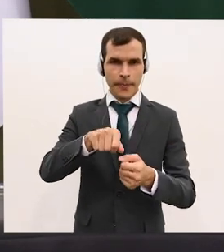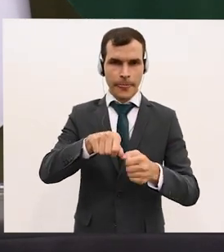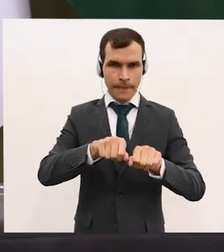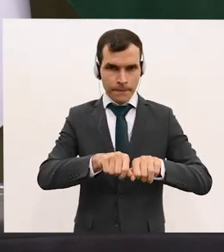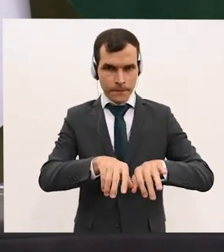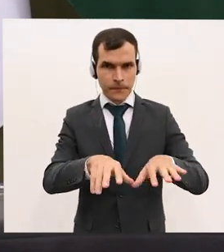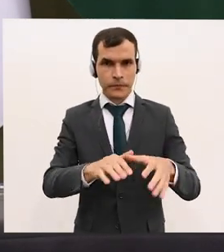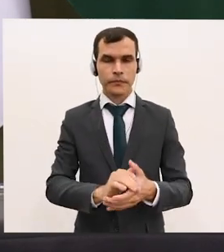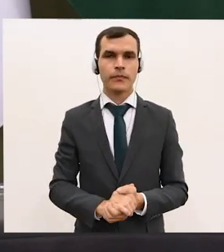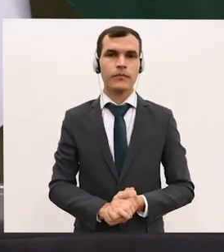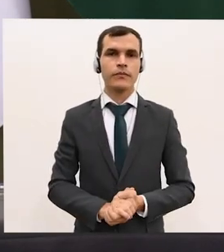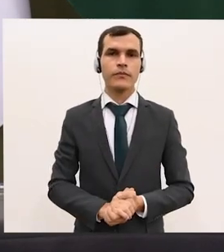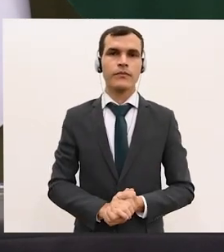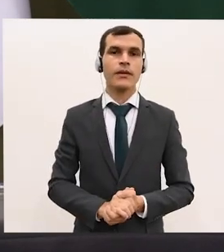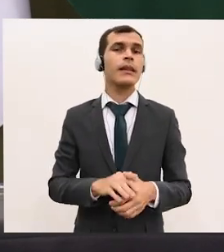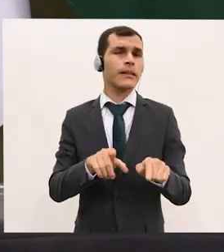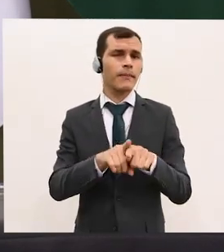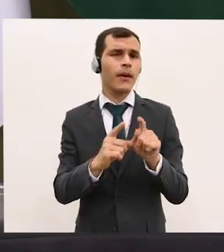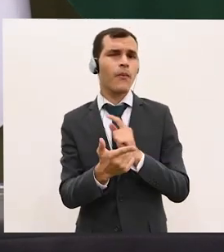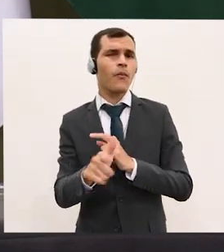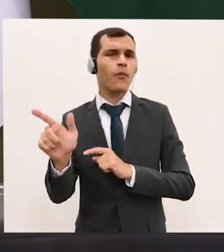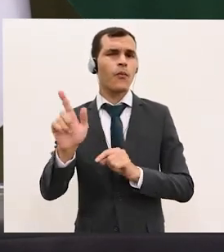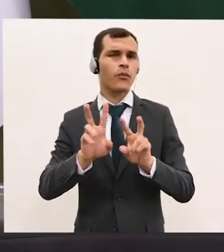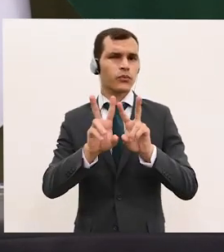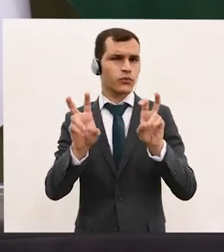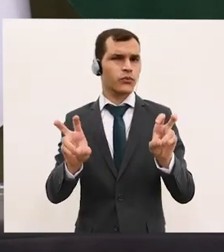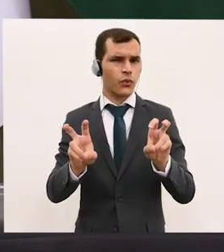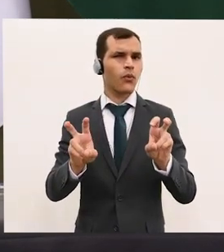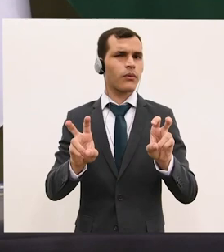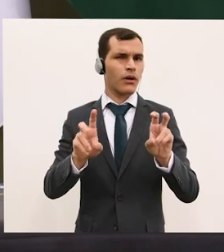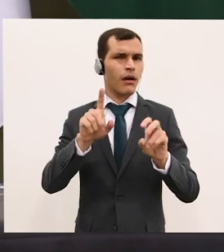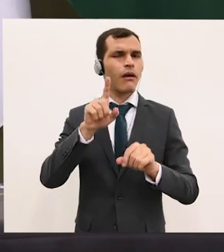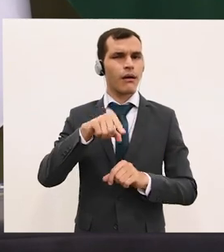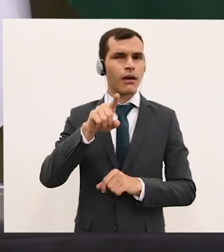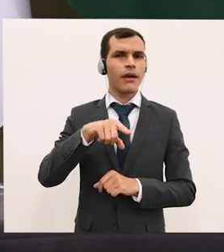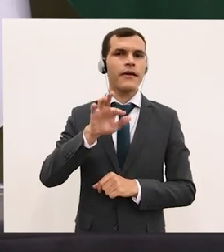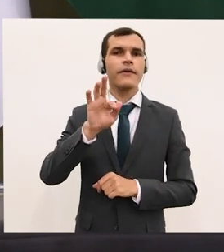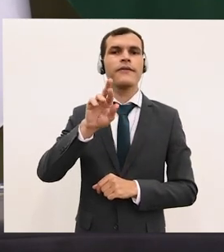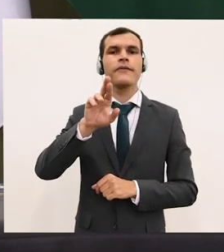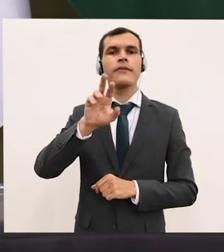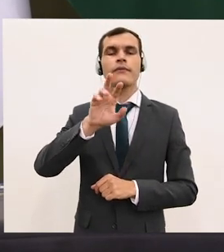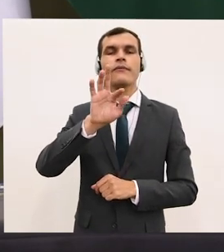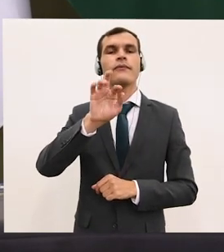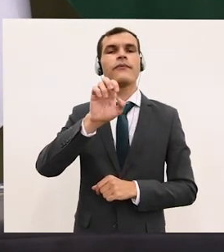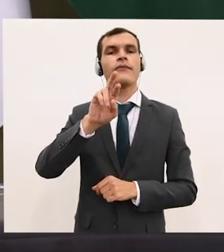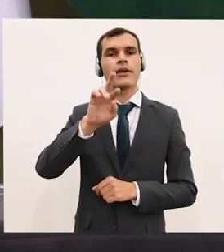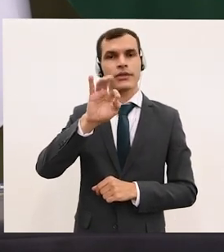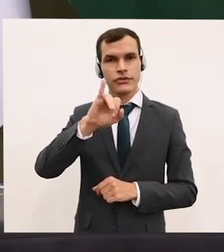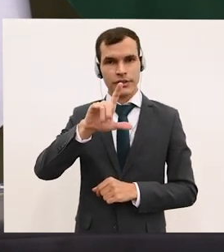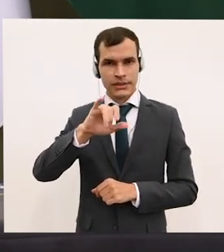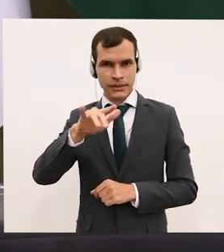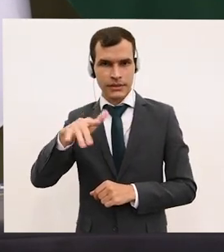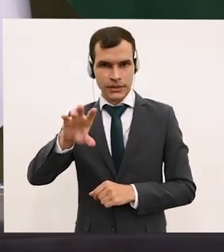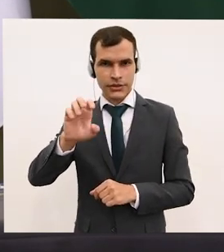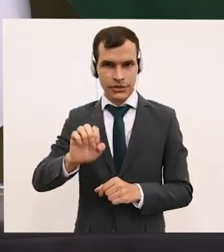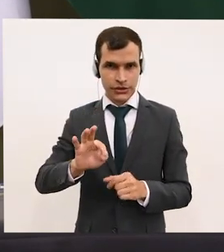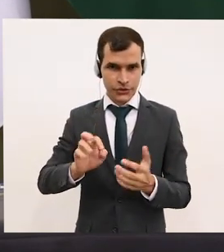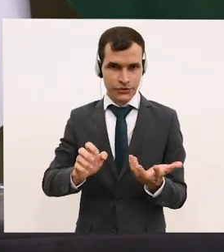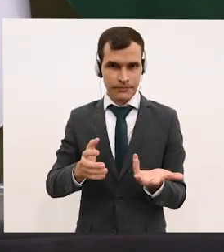issue of fertilizers. And the fact that given what is happening in Ukraine, Russia, and Belarus,